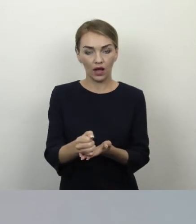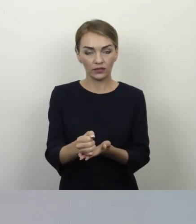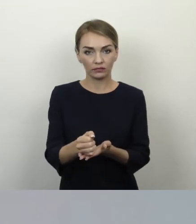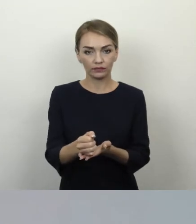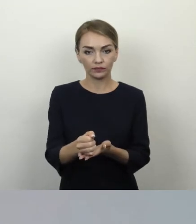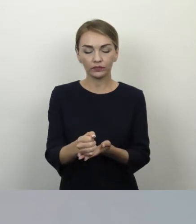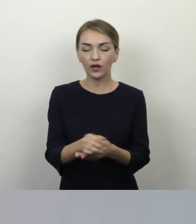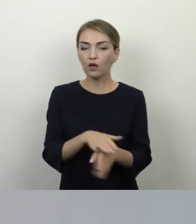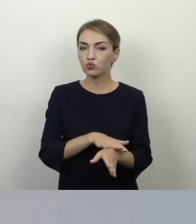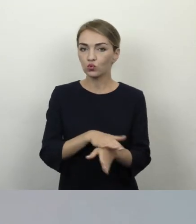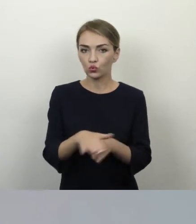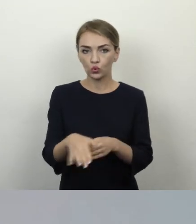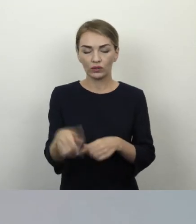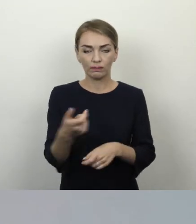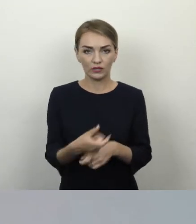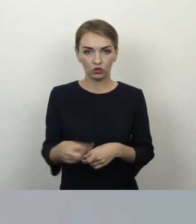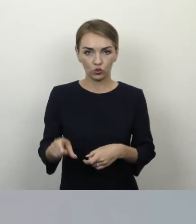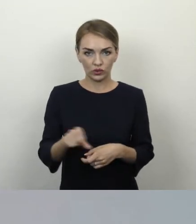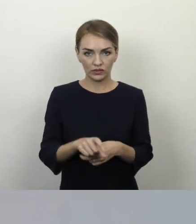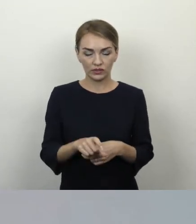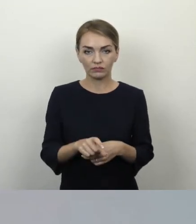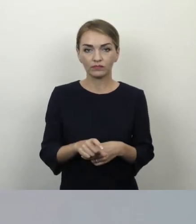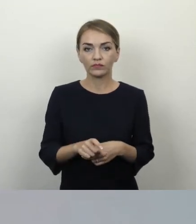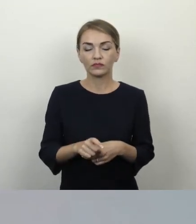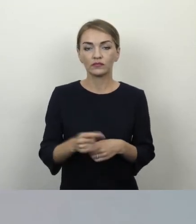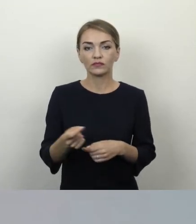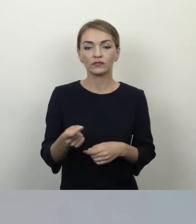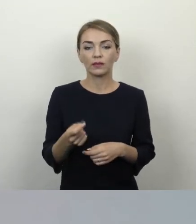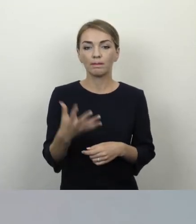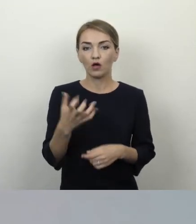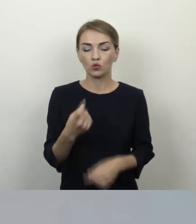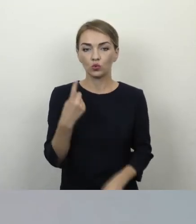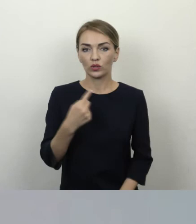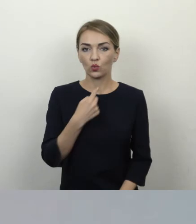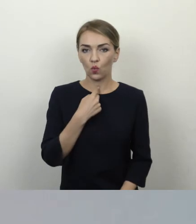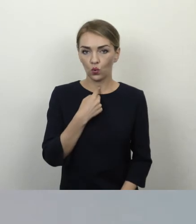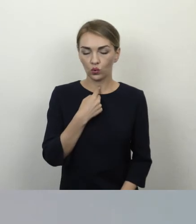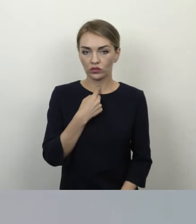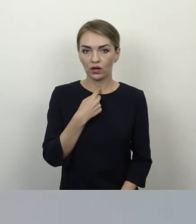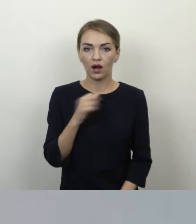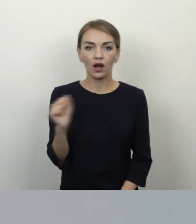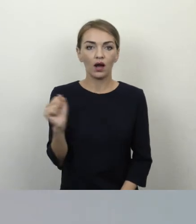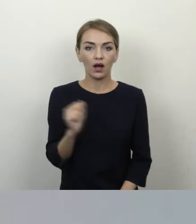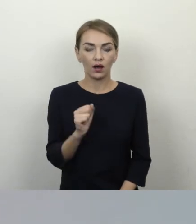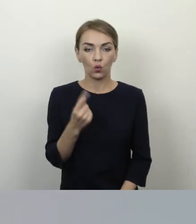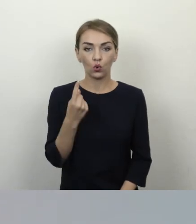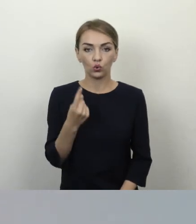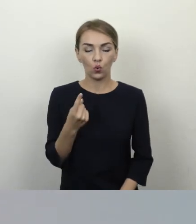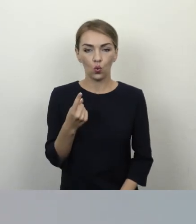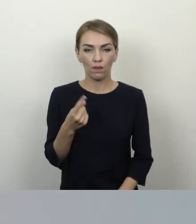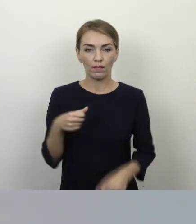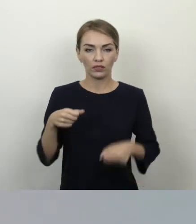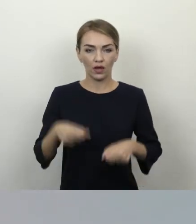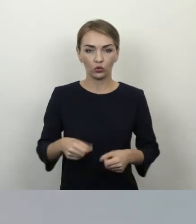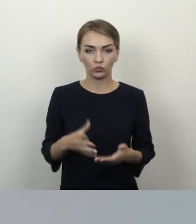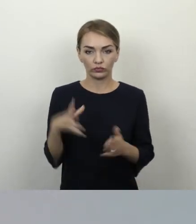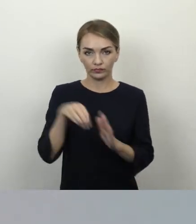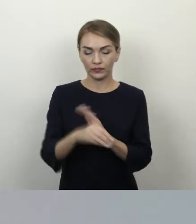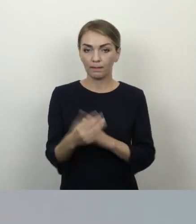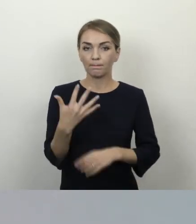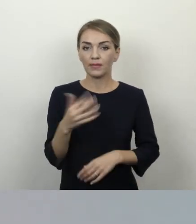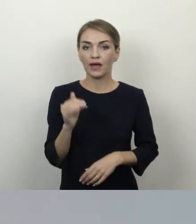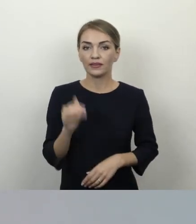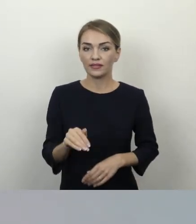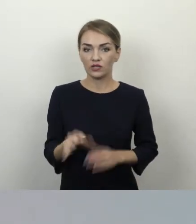voters, to select an absolute winner, it's enough to have 501 votes. While in a